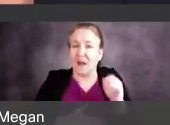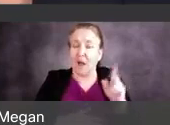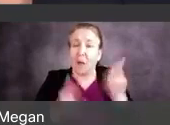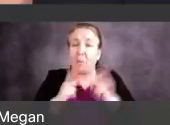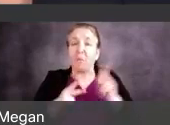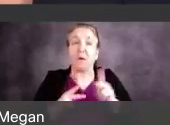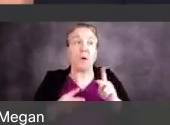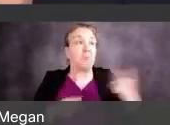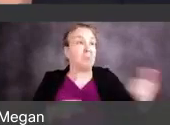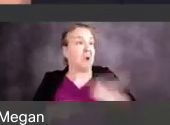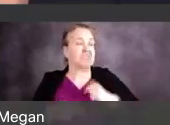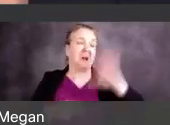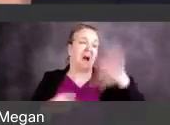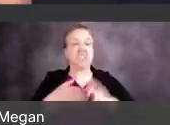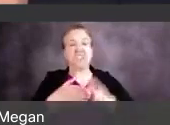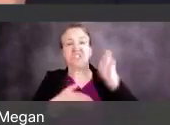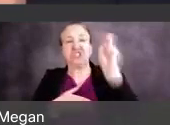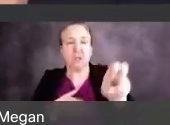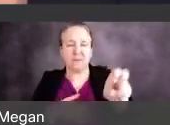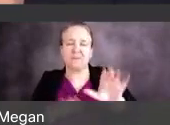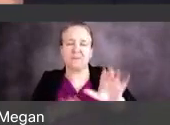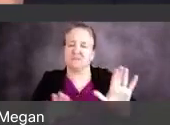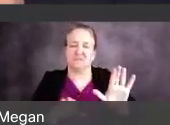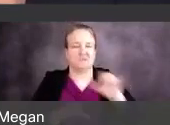line just have no business doing that.